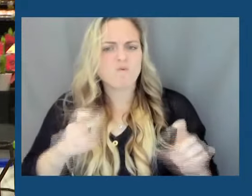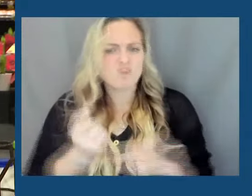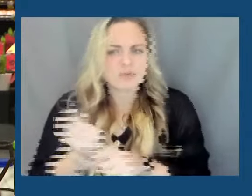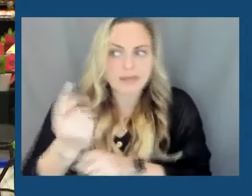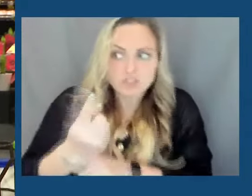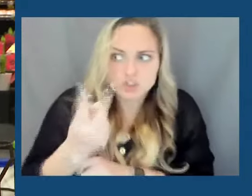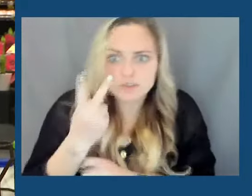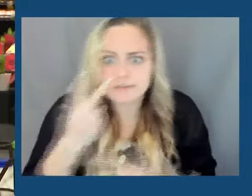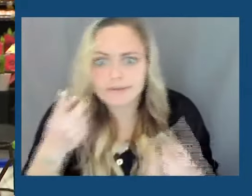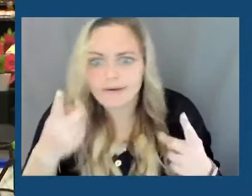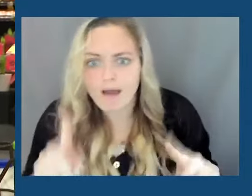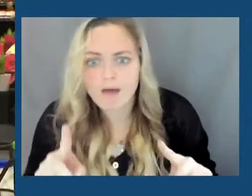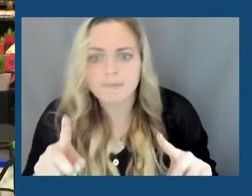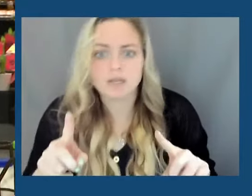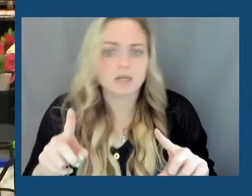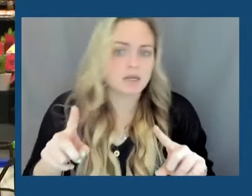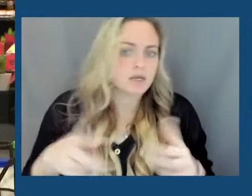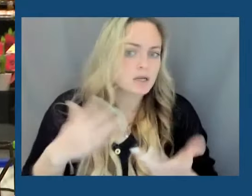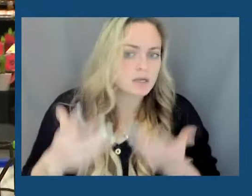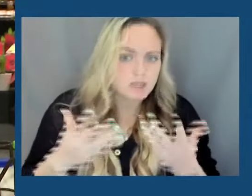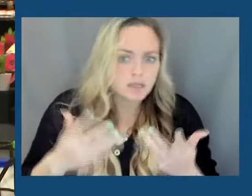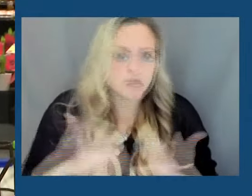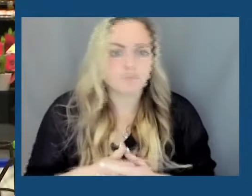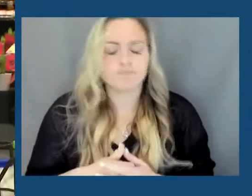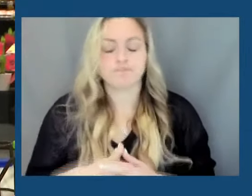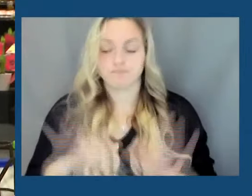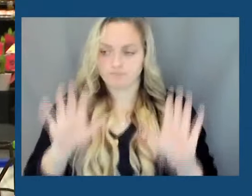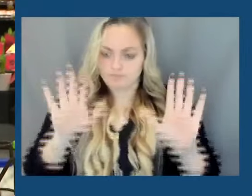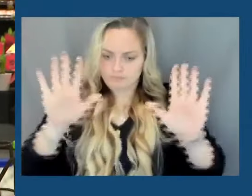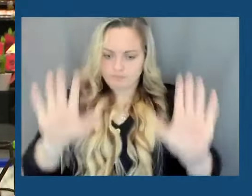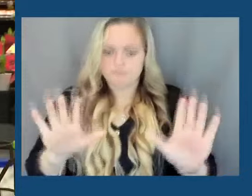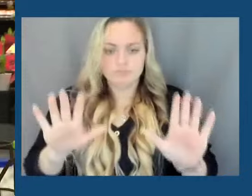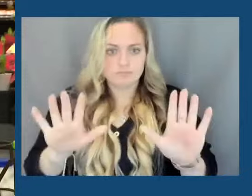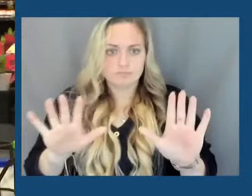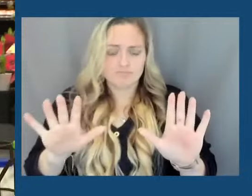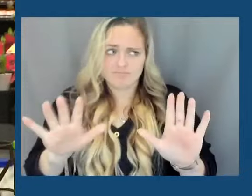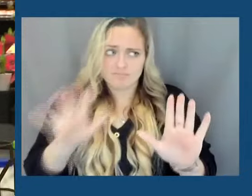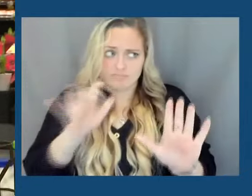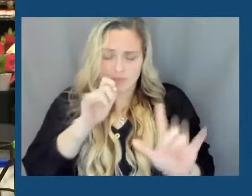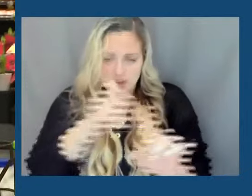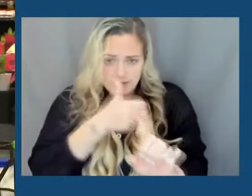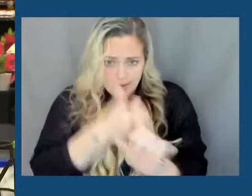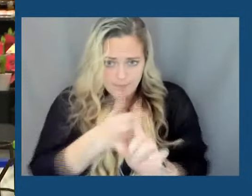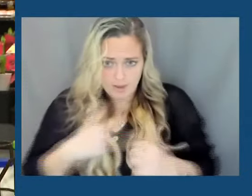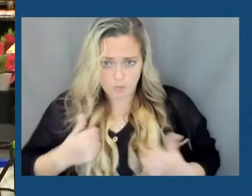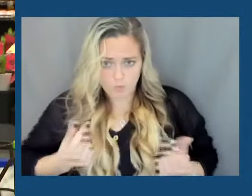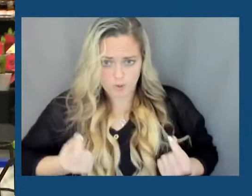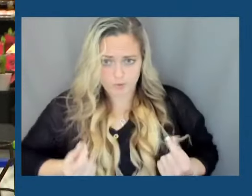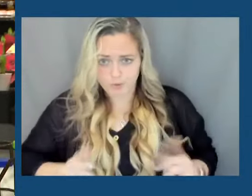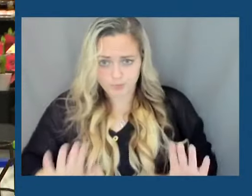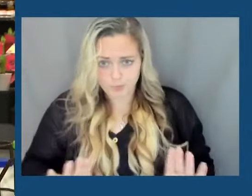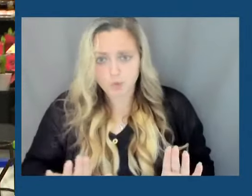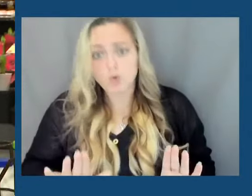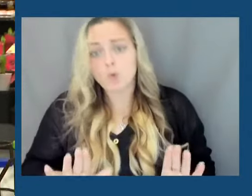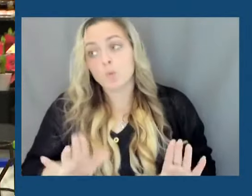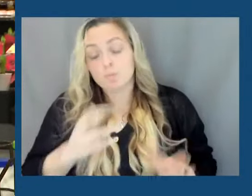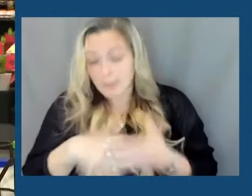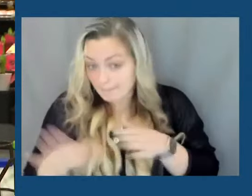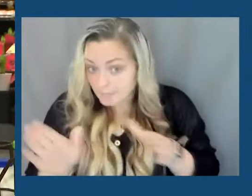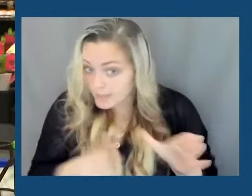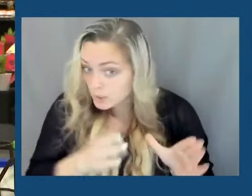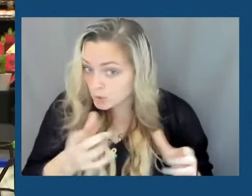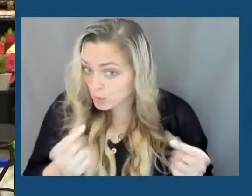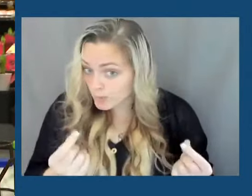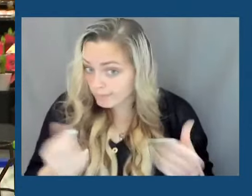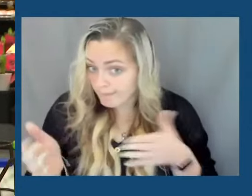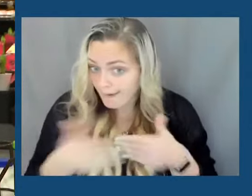you just said about listening to New Yorkers? No. It has zero effect on what I will do, but I'll tell you what I was going to do anyhow. Okay? And